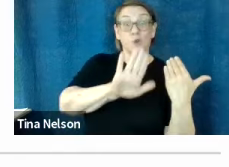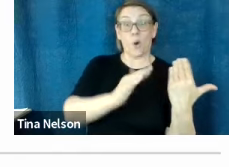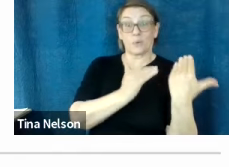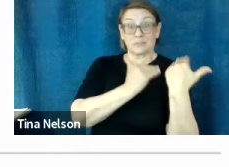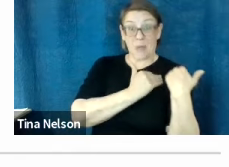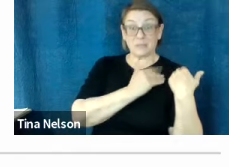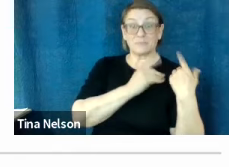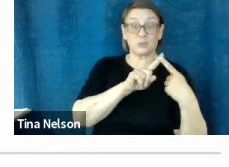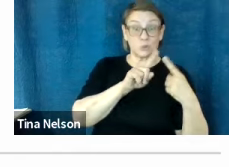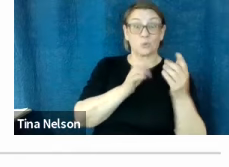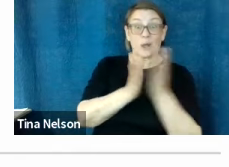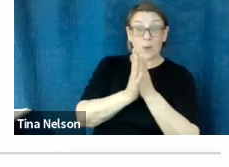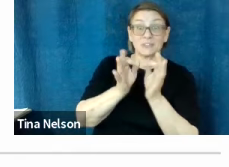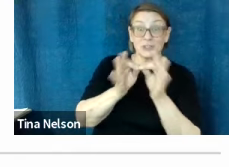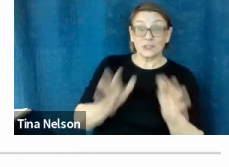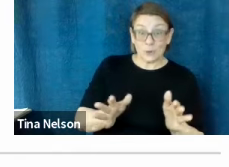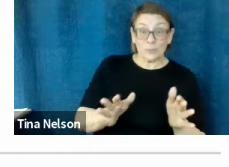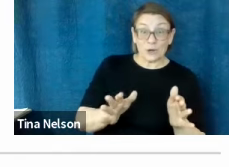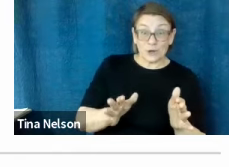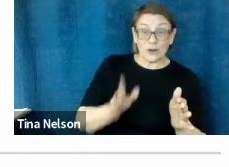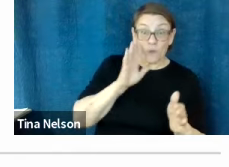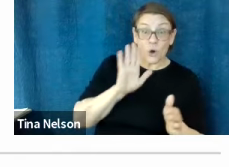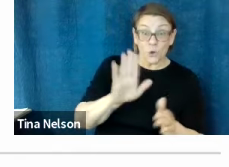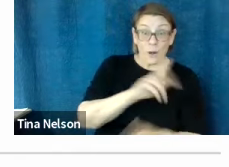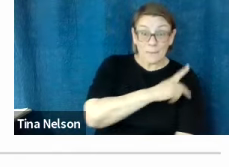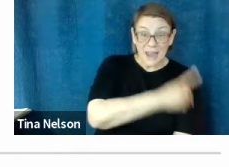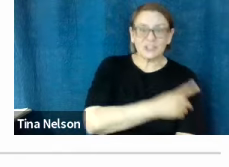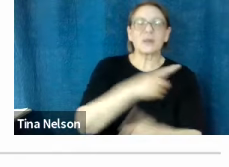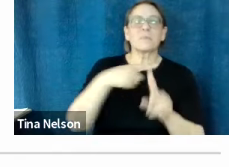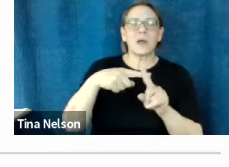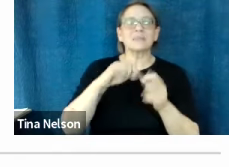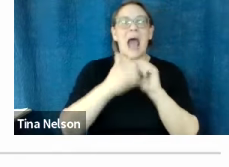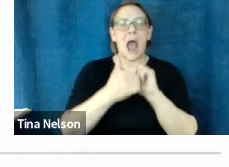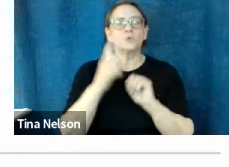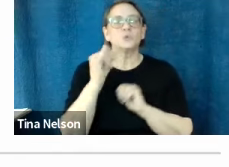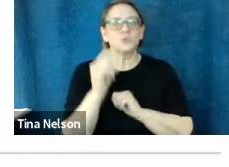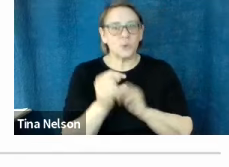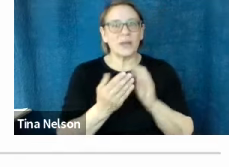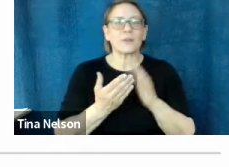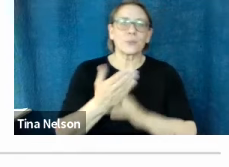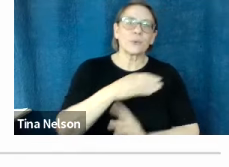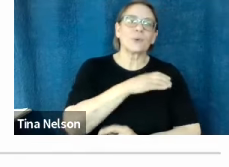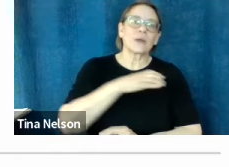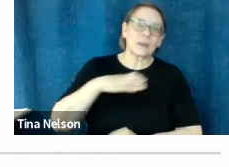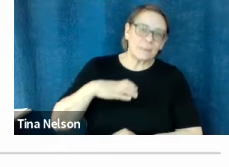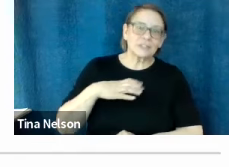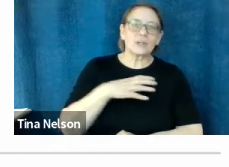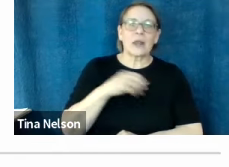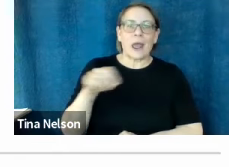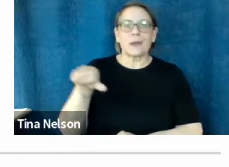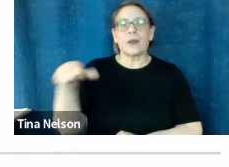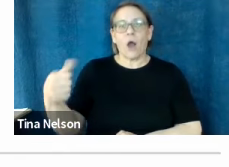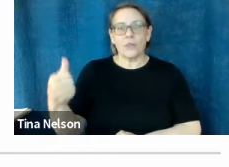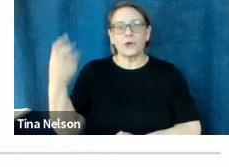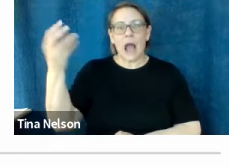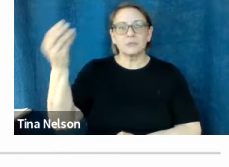worker to request an interpreter, to how to go about that through formal channels, through the commission and, uh, services